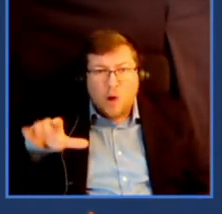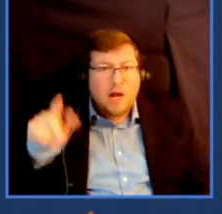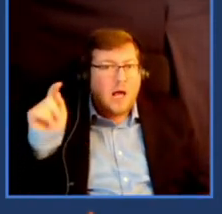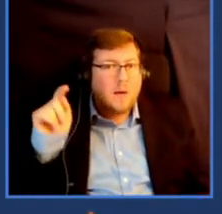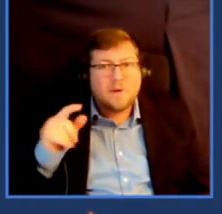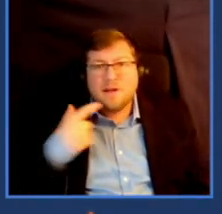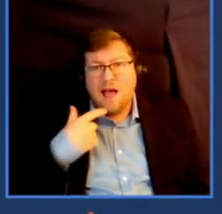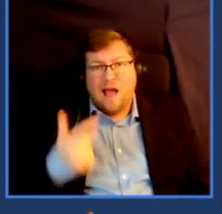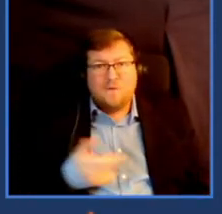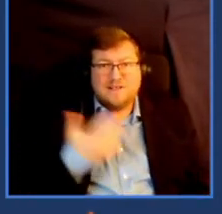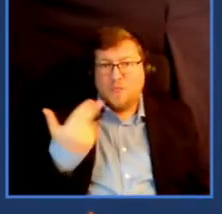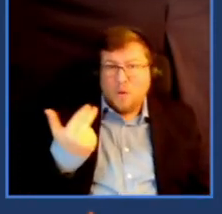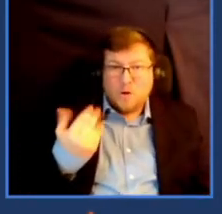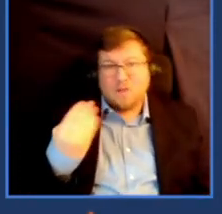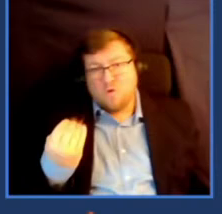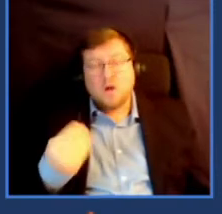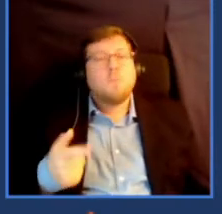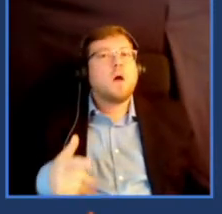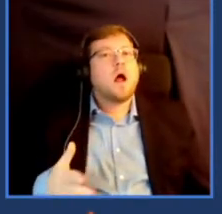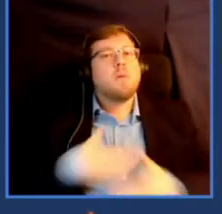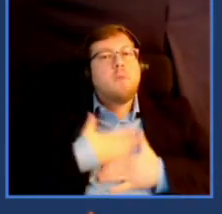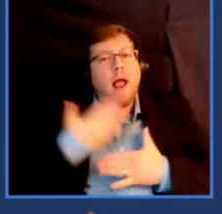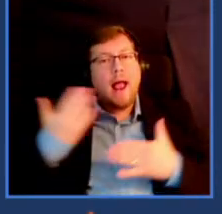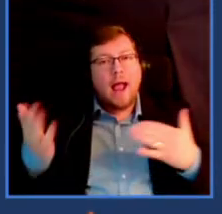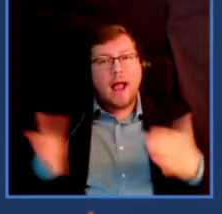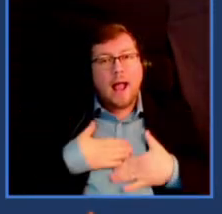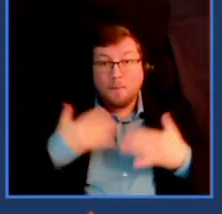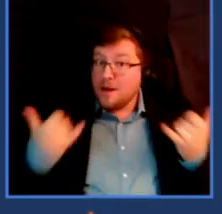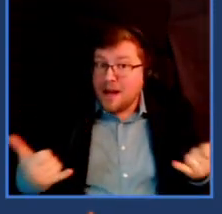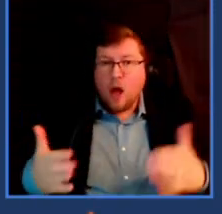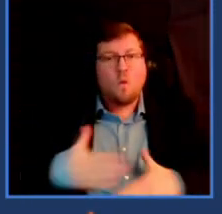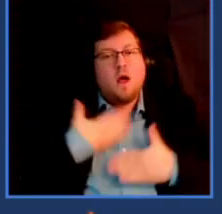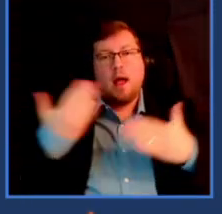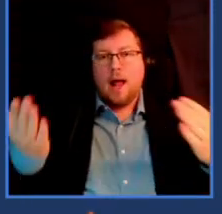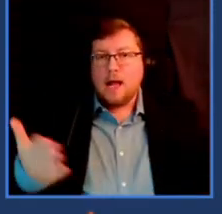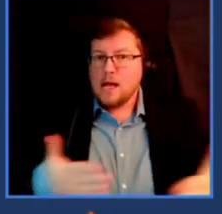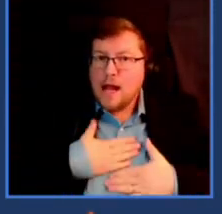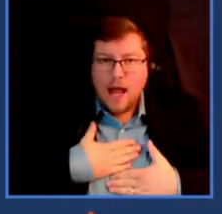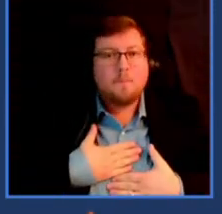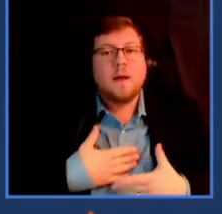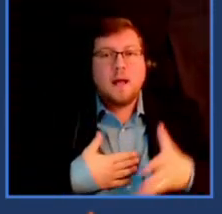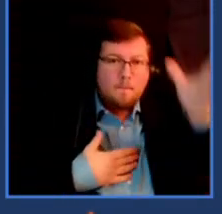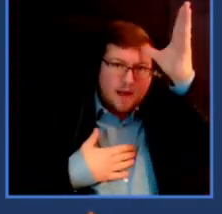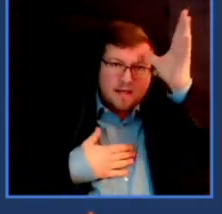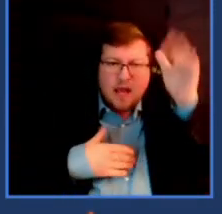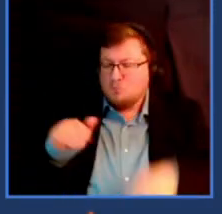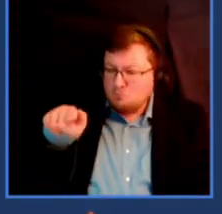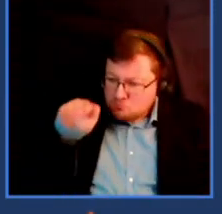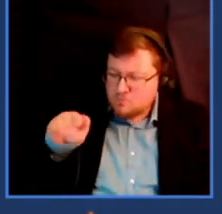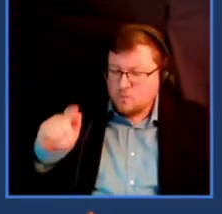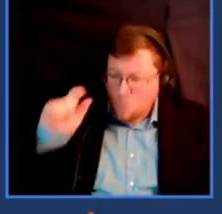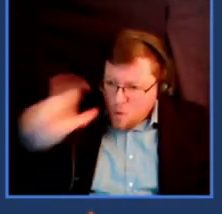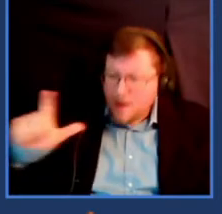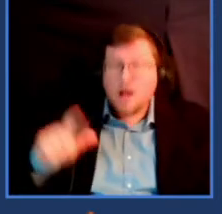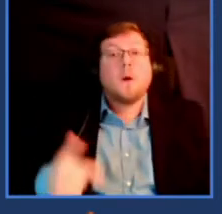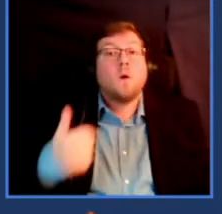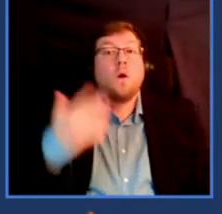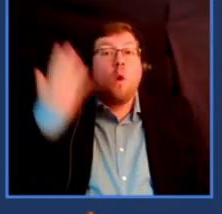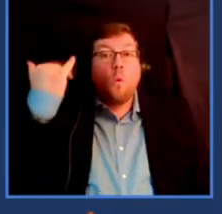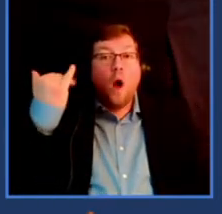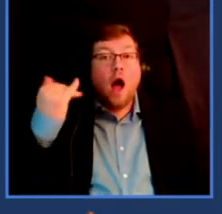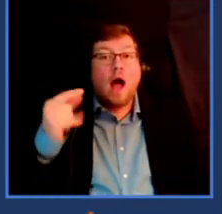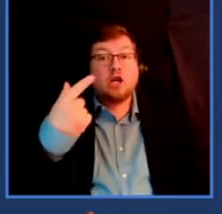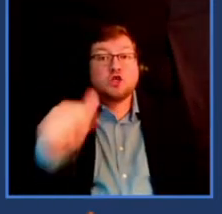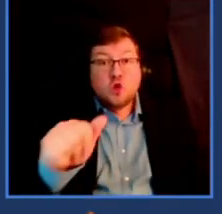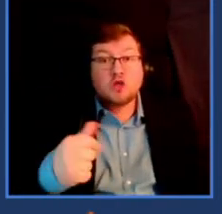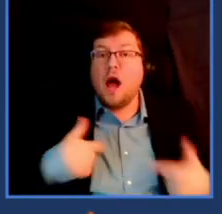so glad that my daddy woke me up every morning. God bless his soul. Because in this defining moment, I want you to know, Georgia, I'm